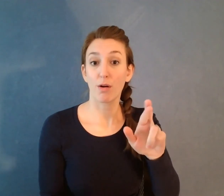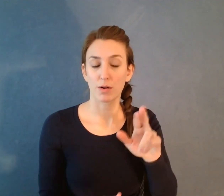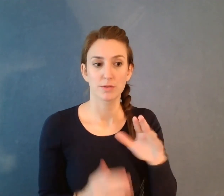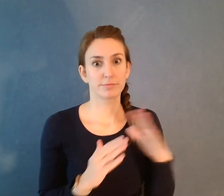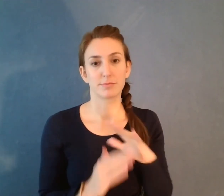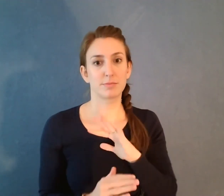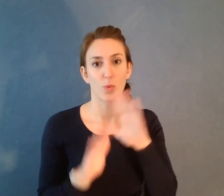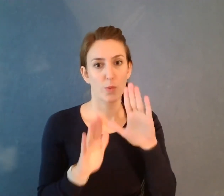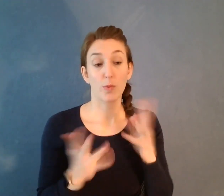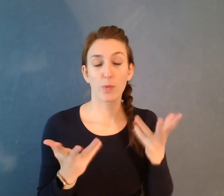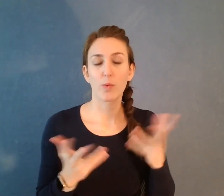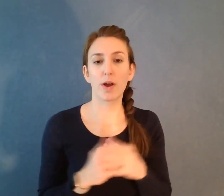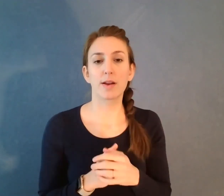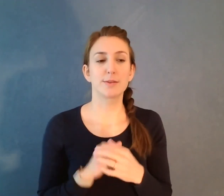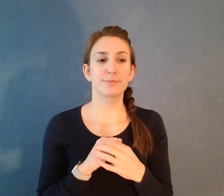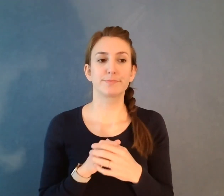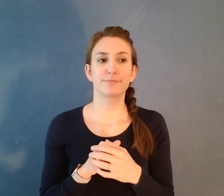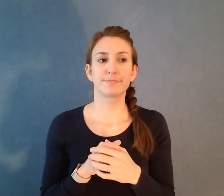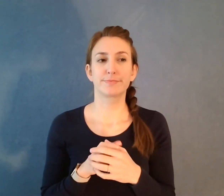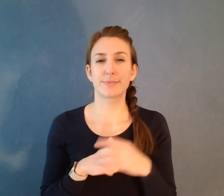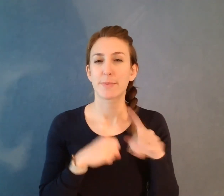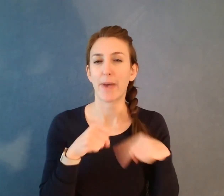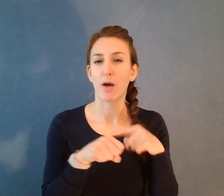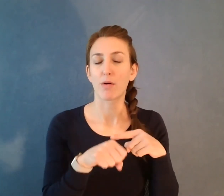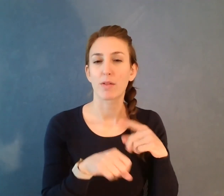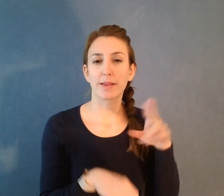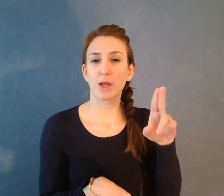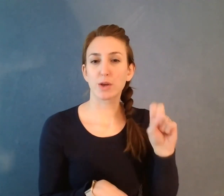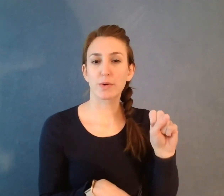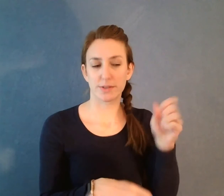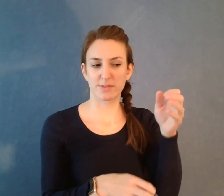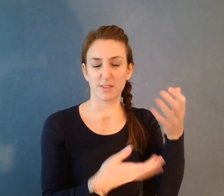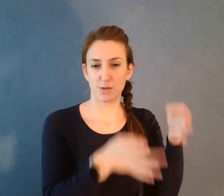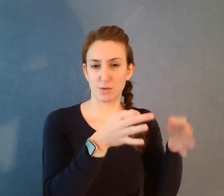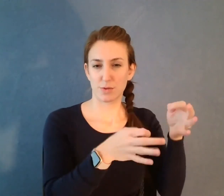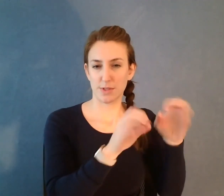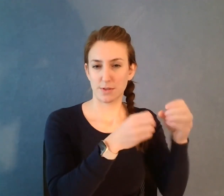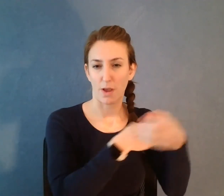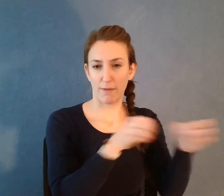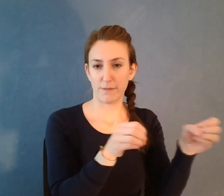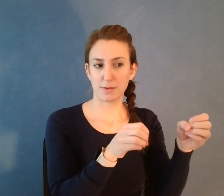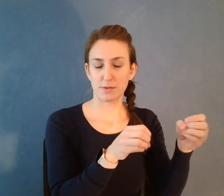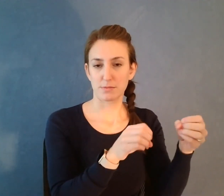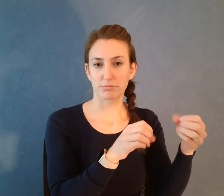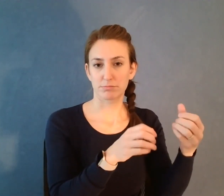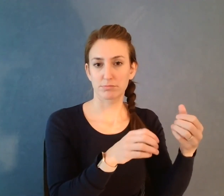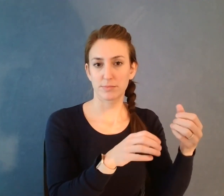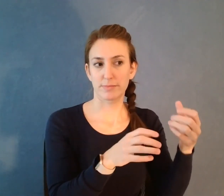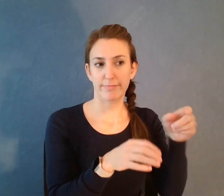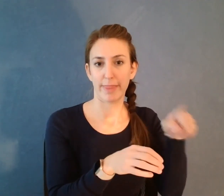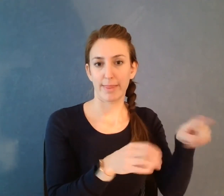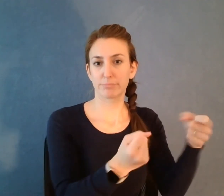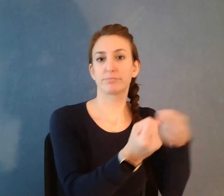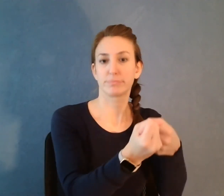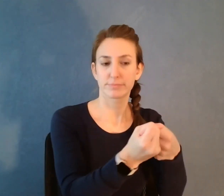that Logan had mentioned earlier about the United States Attorney's Office put on about women, and getting to see and you know, the